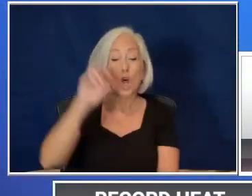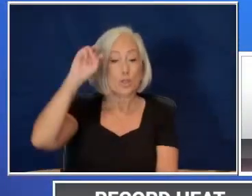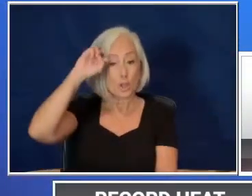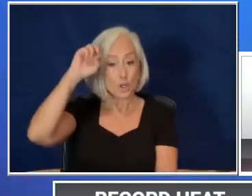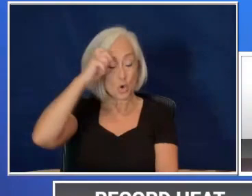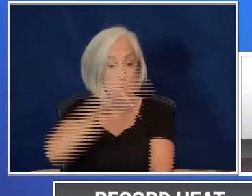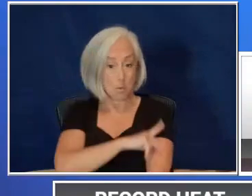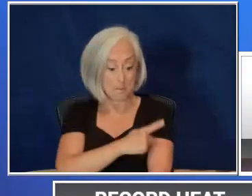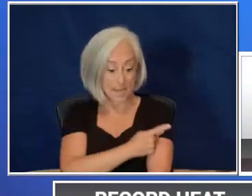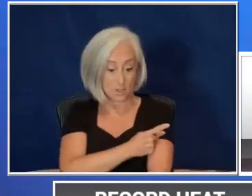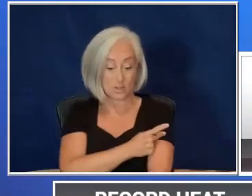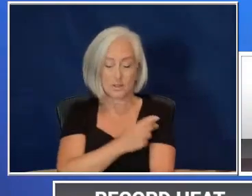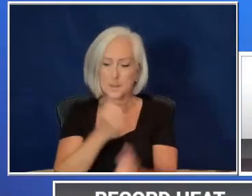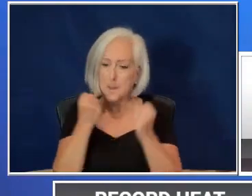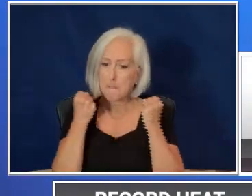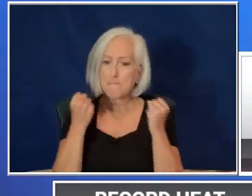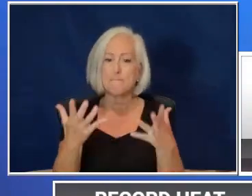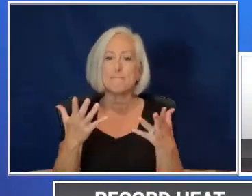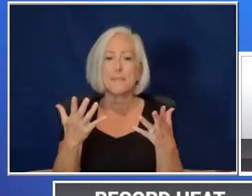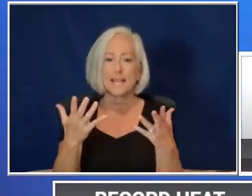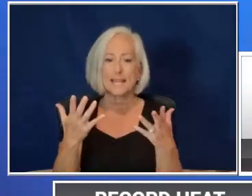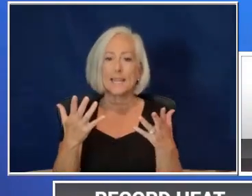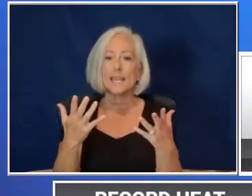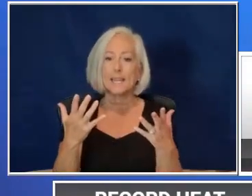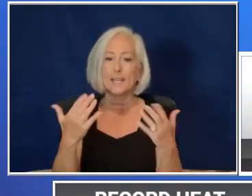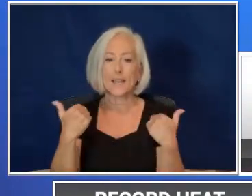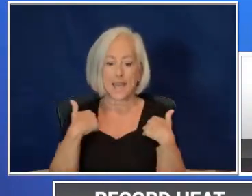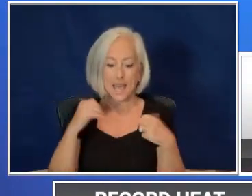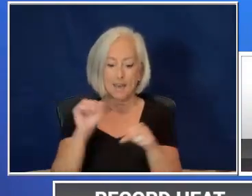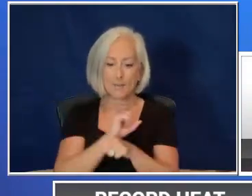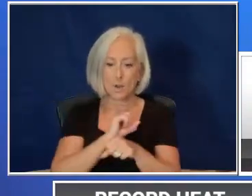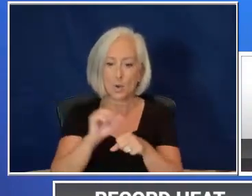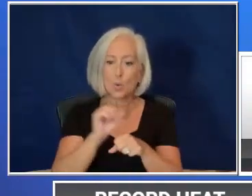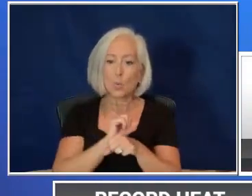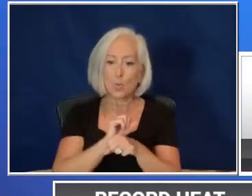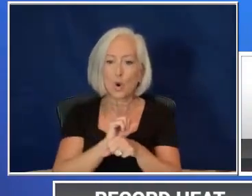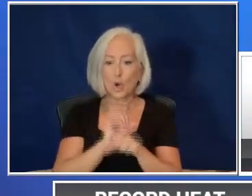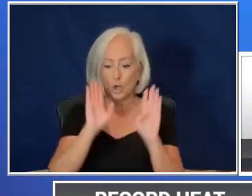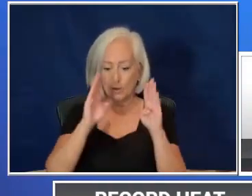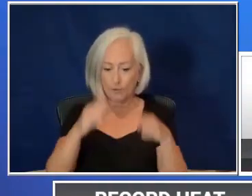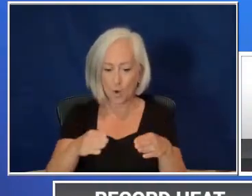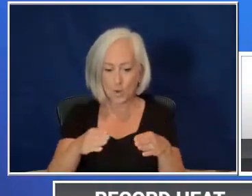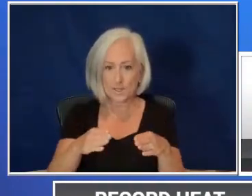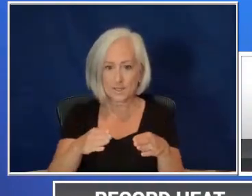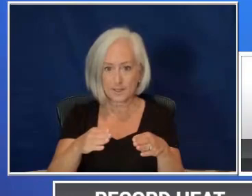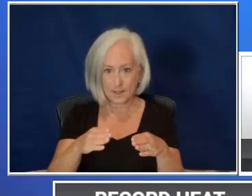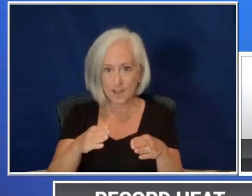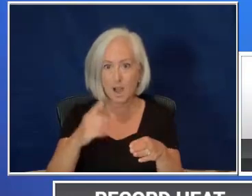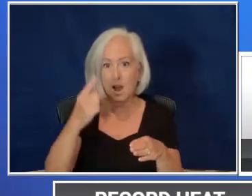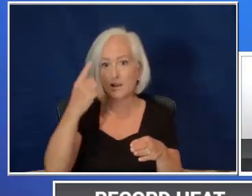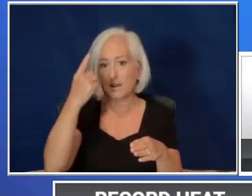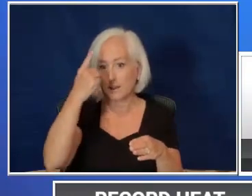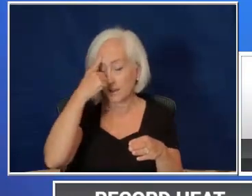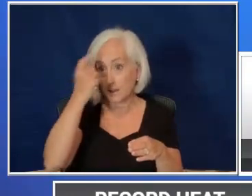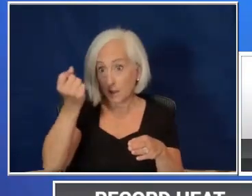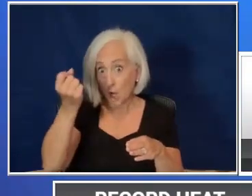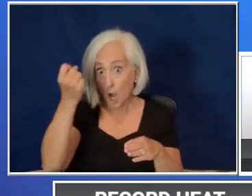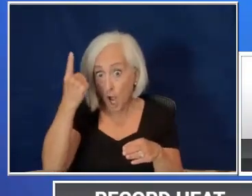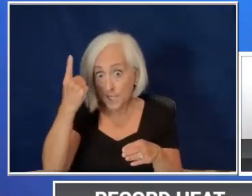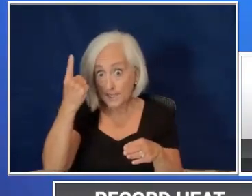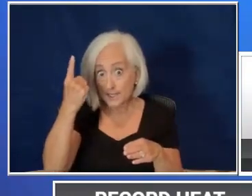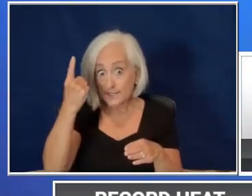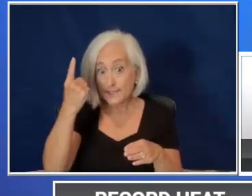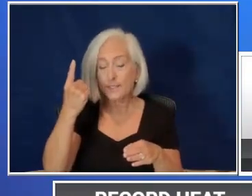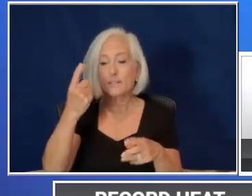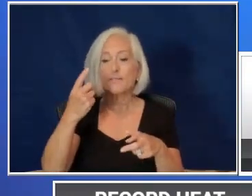particularly, many of them have work that they need to do on some cognitive deficits as well. So, an injury